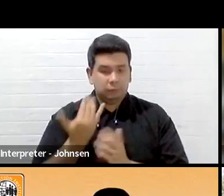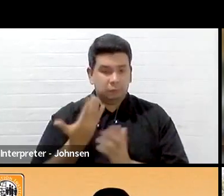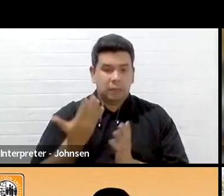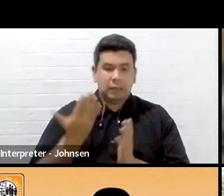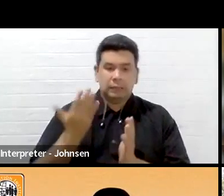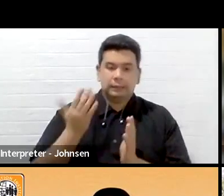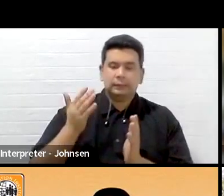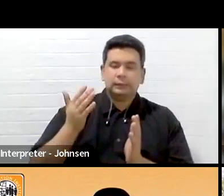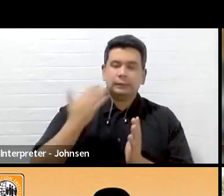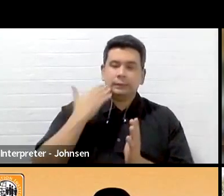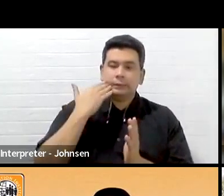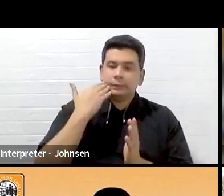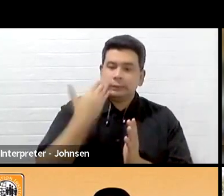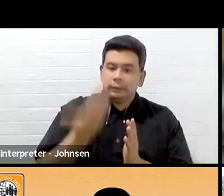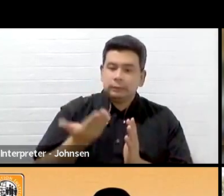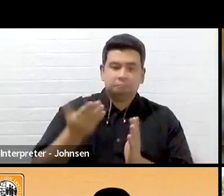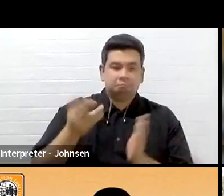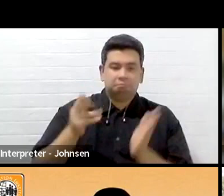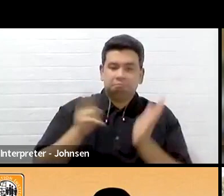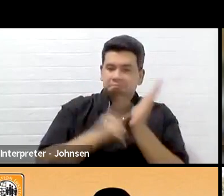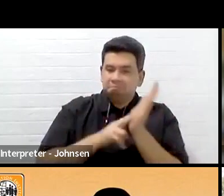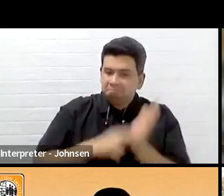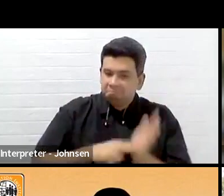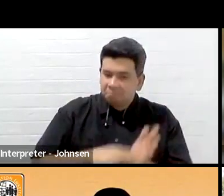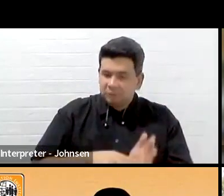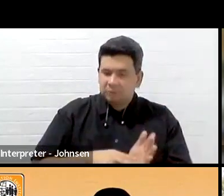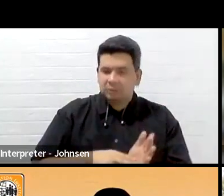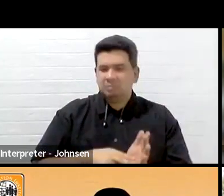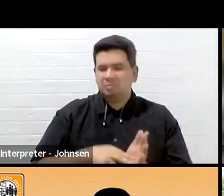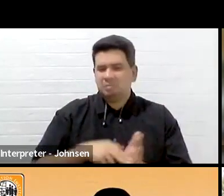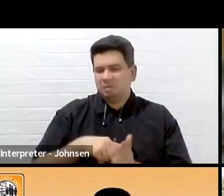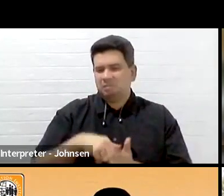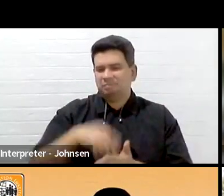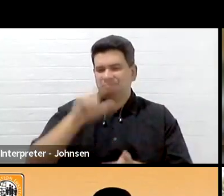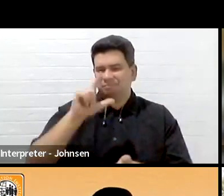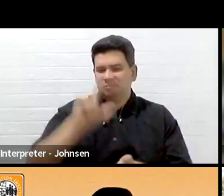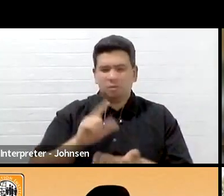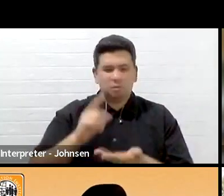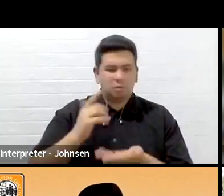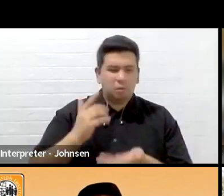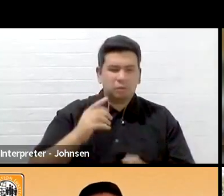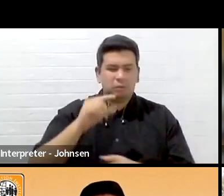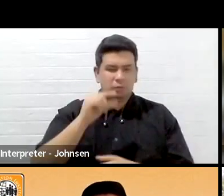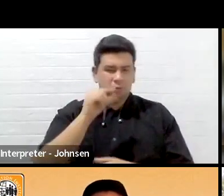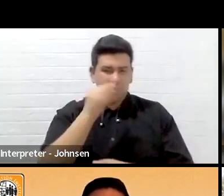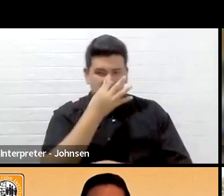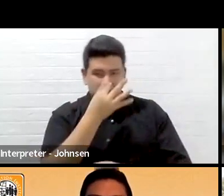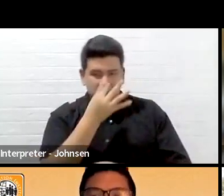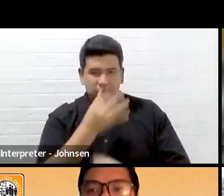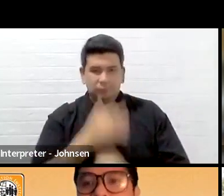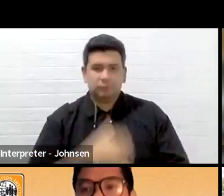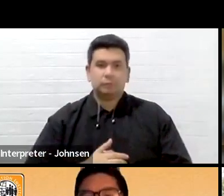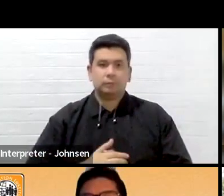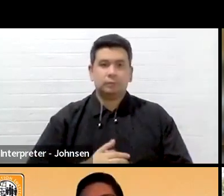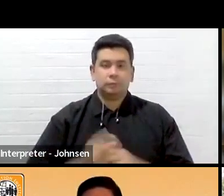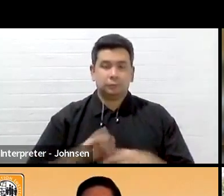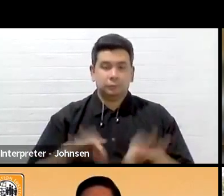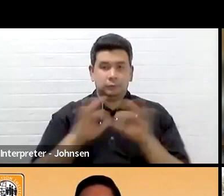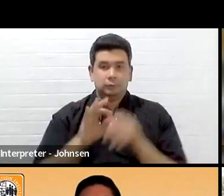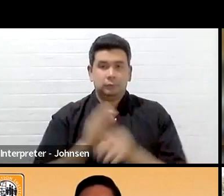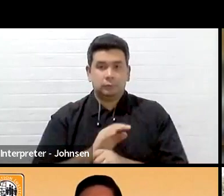But as I've mentioned, they are doing a lot of interventions to improve upon the quality of our